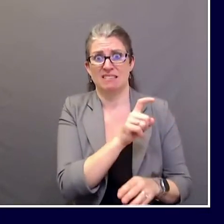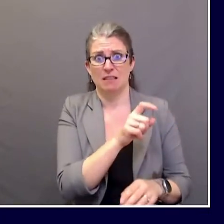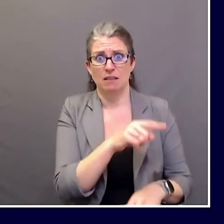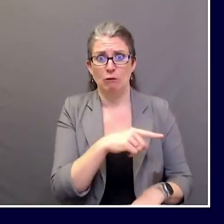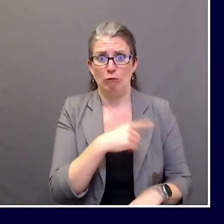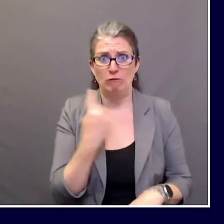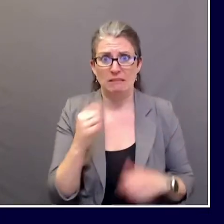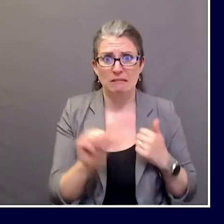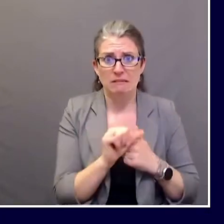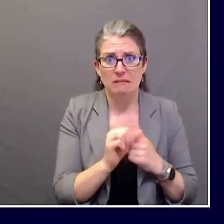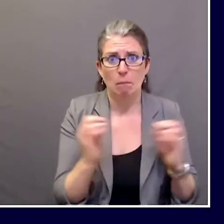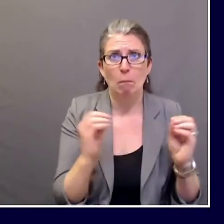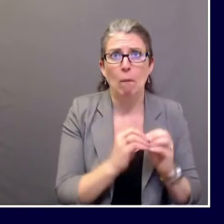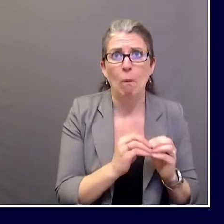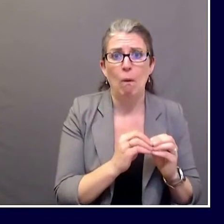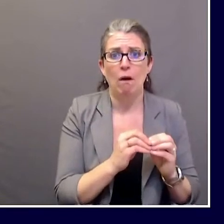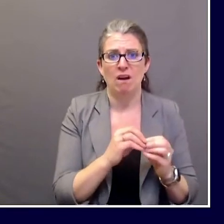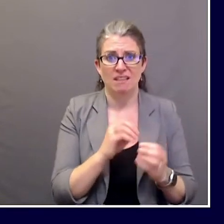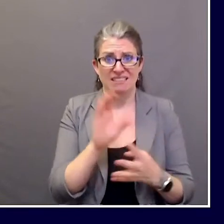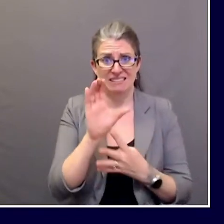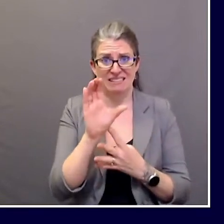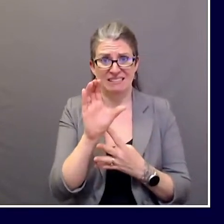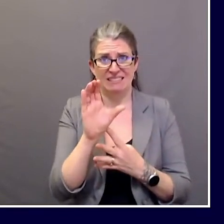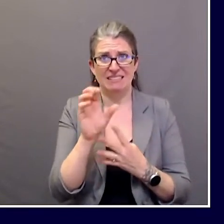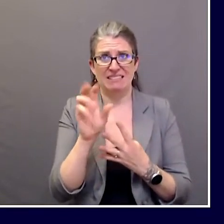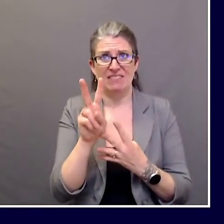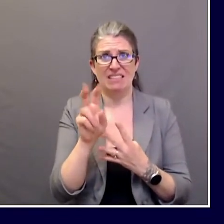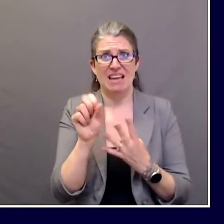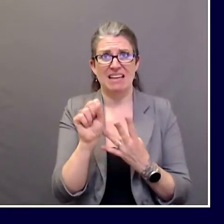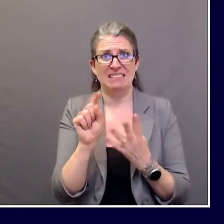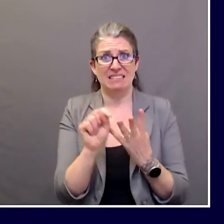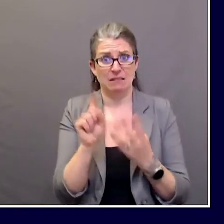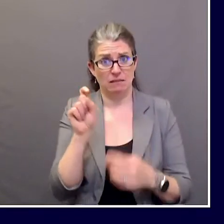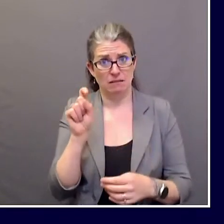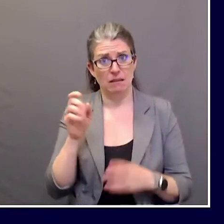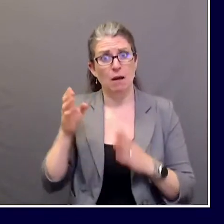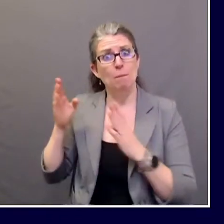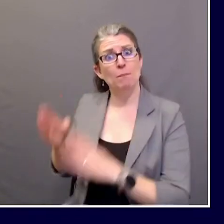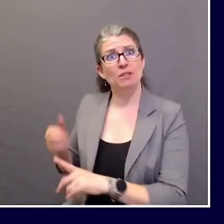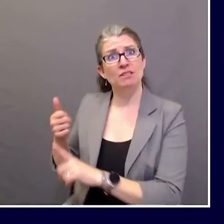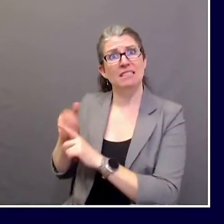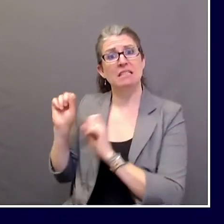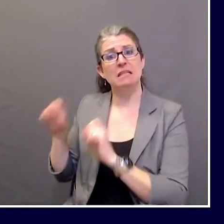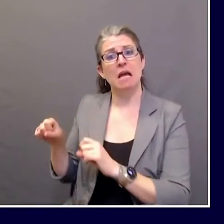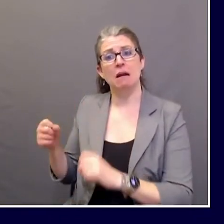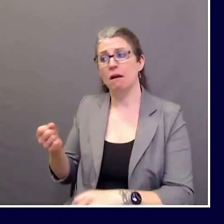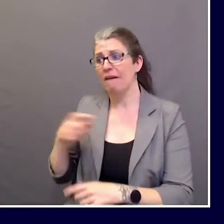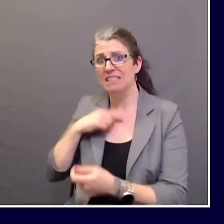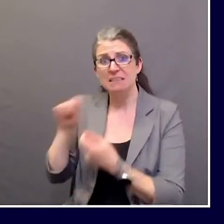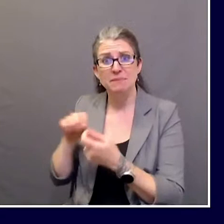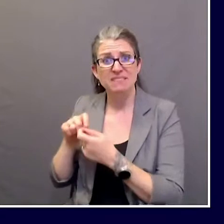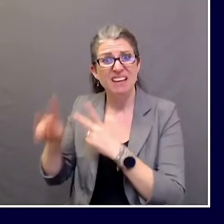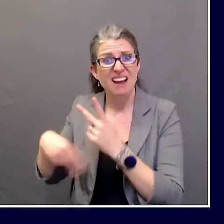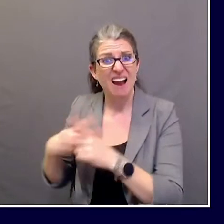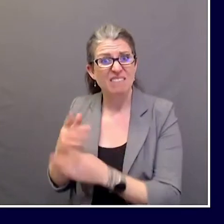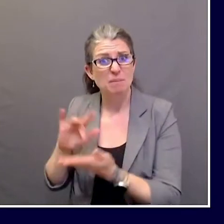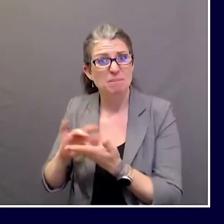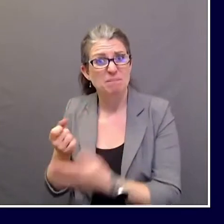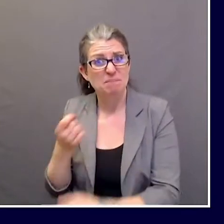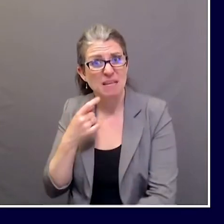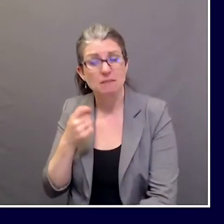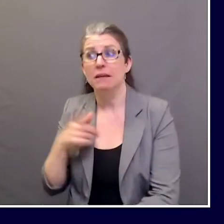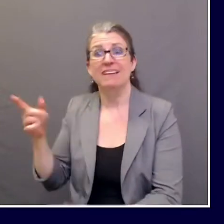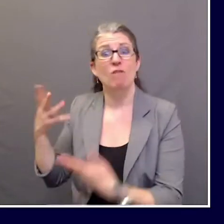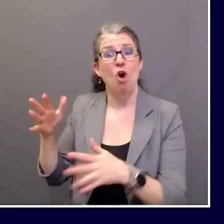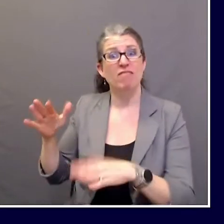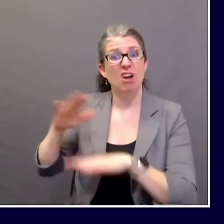it? No, this is, let's get more information, Bonnie, but this is not related to whether you happen to be on blood thinners